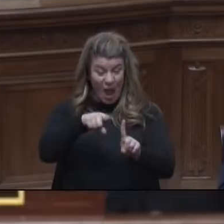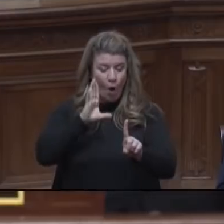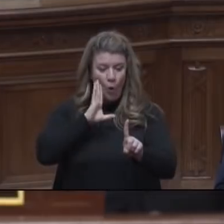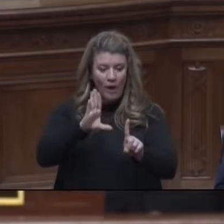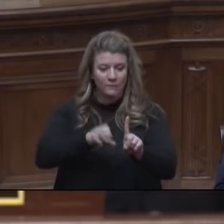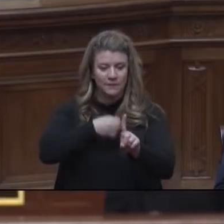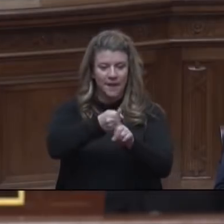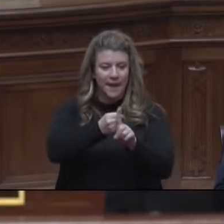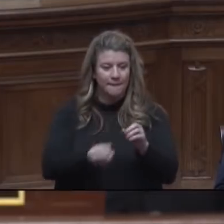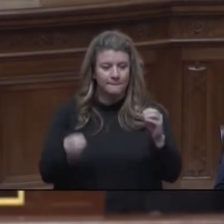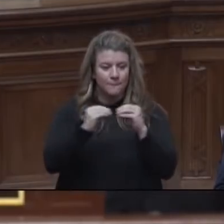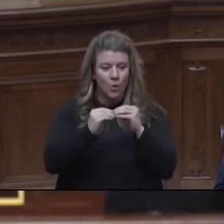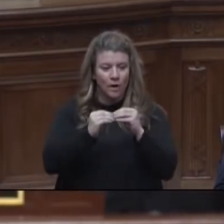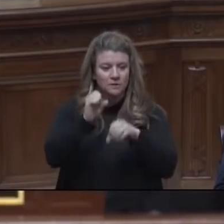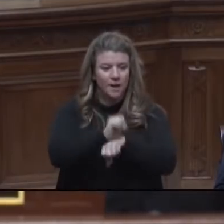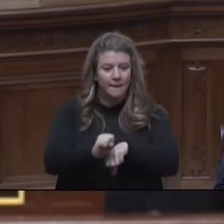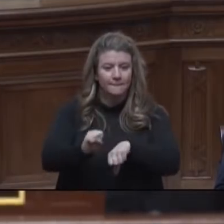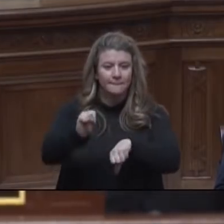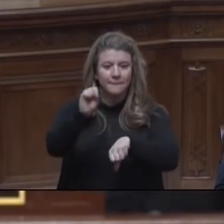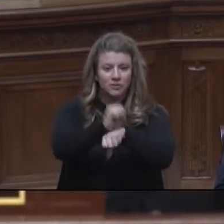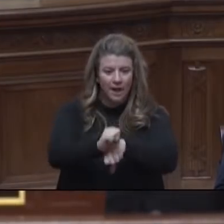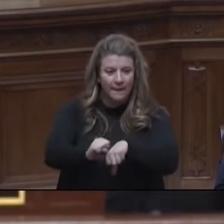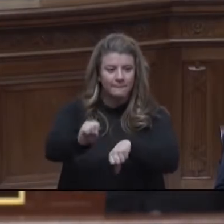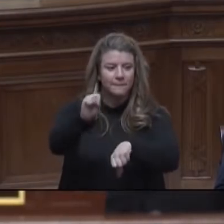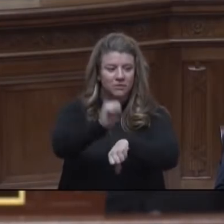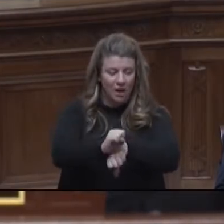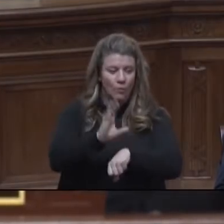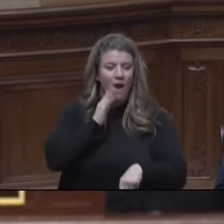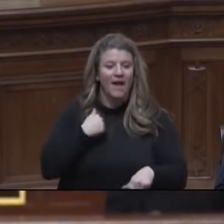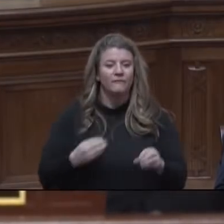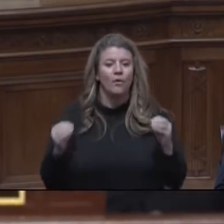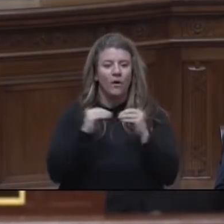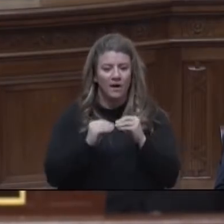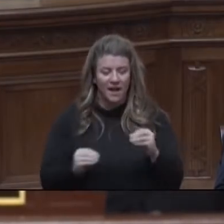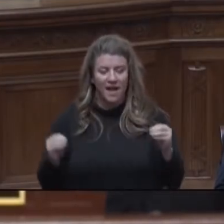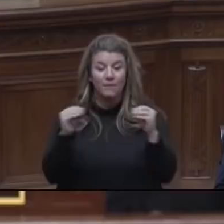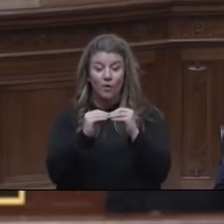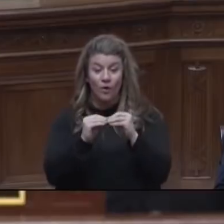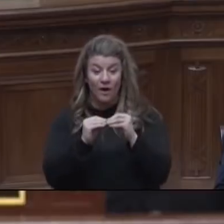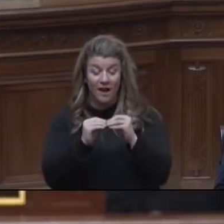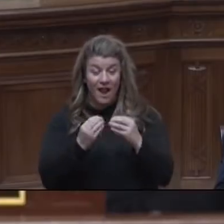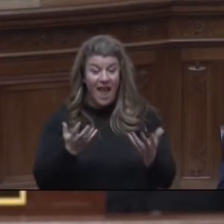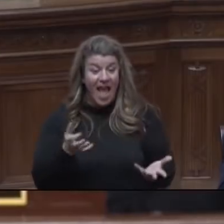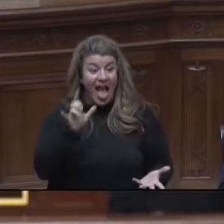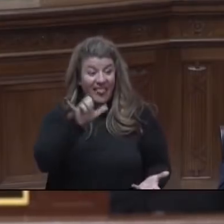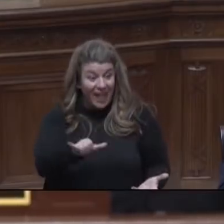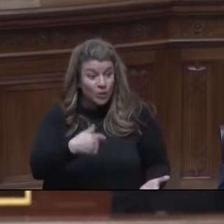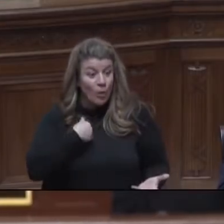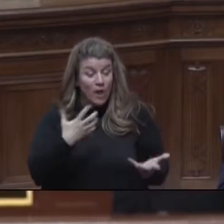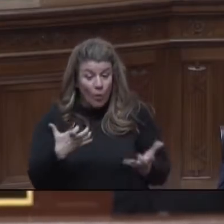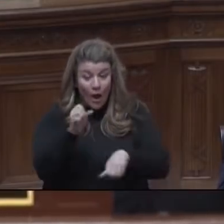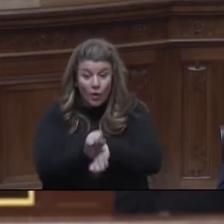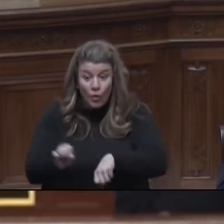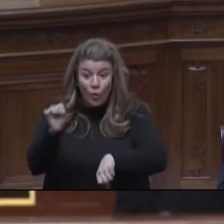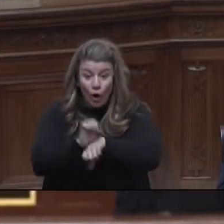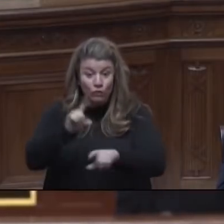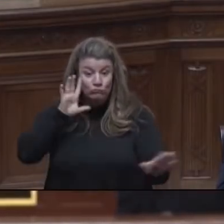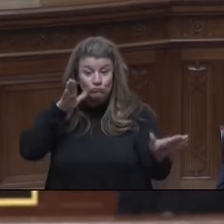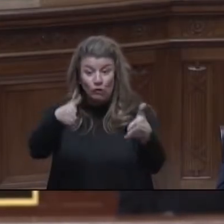be job after job after job. It's exactly what we've absolutely been working for